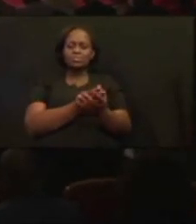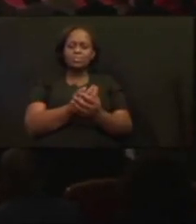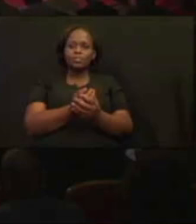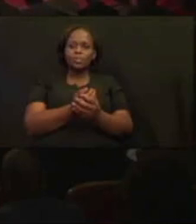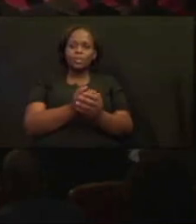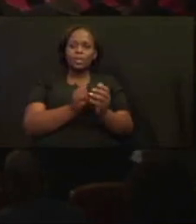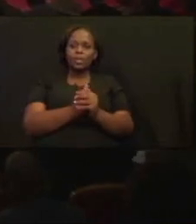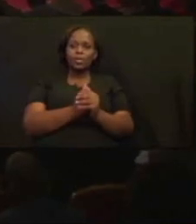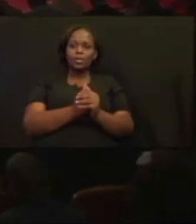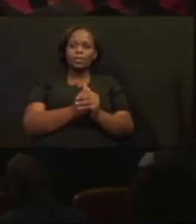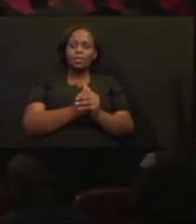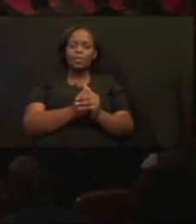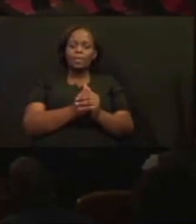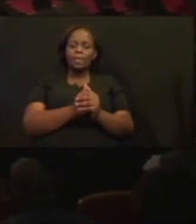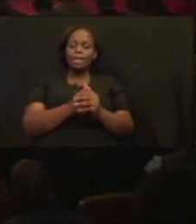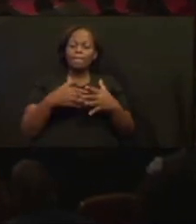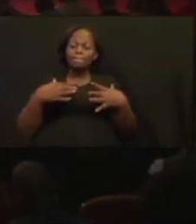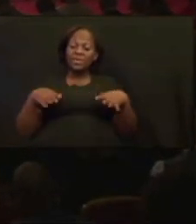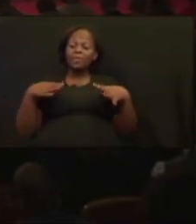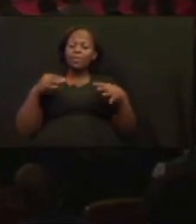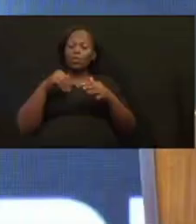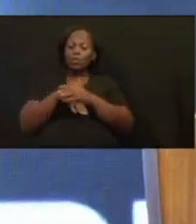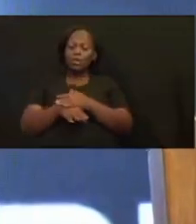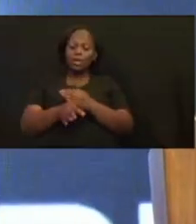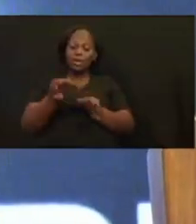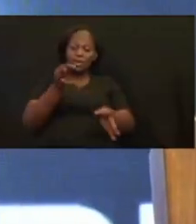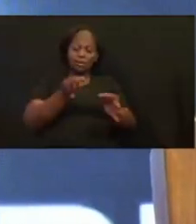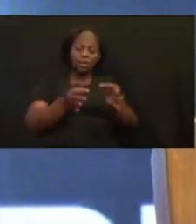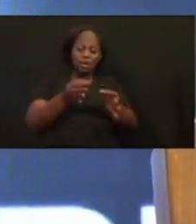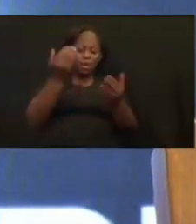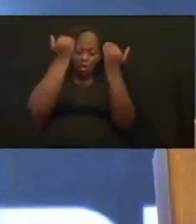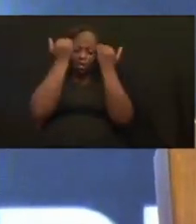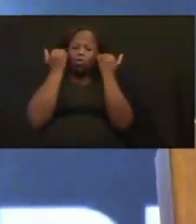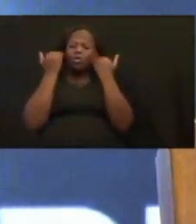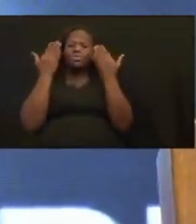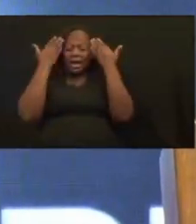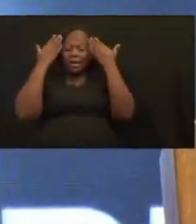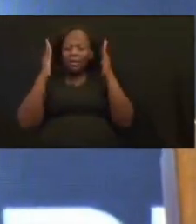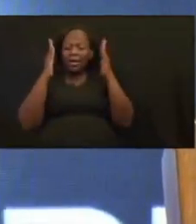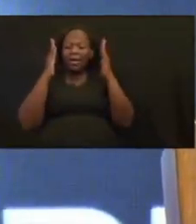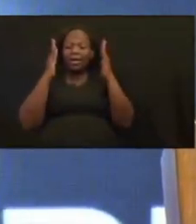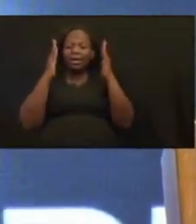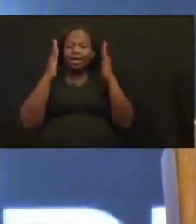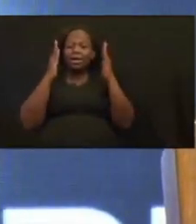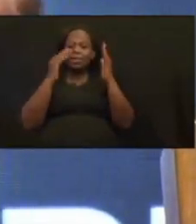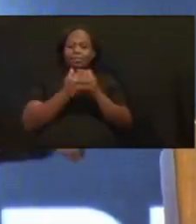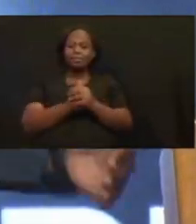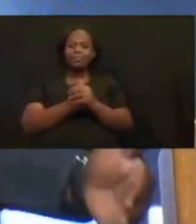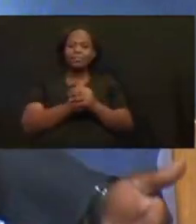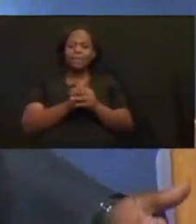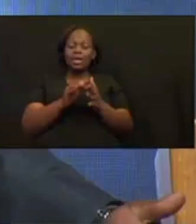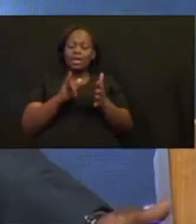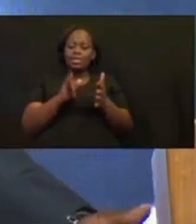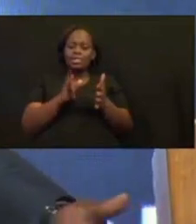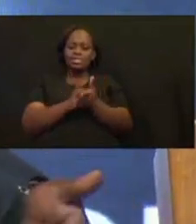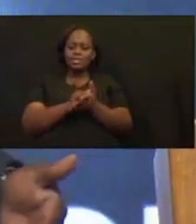Those in the judiciary here, you know there is no need for a witness until there is a